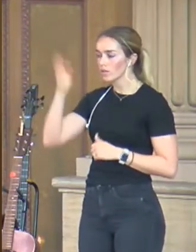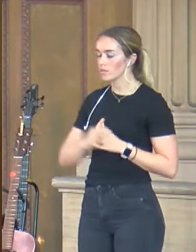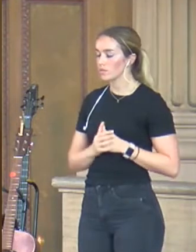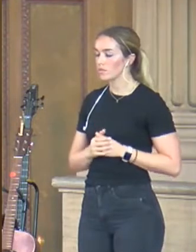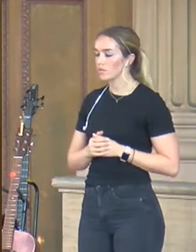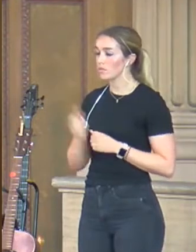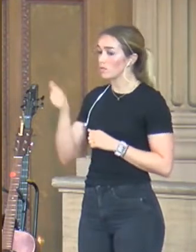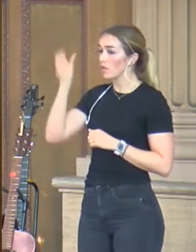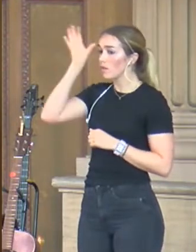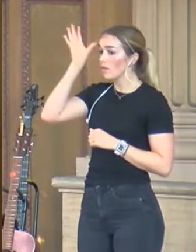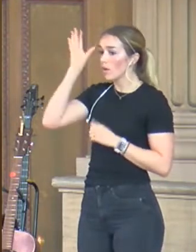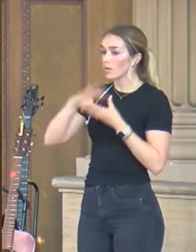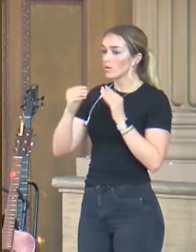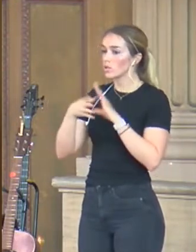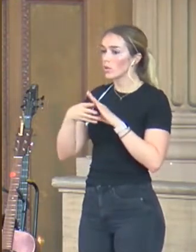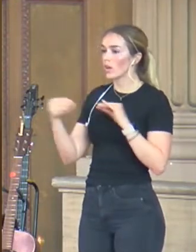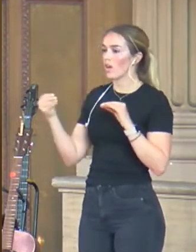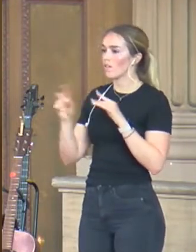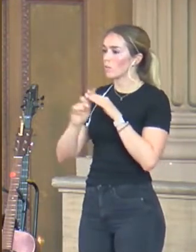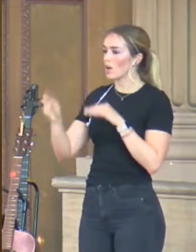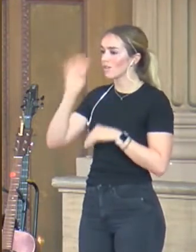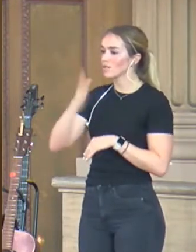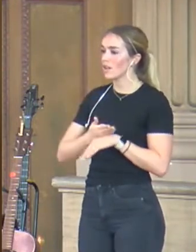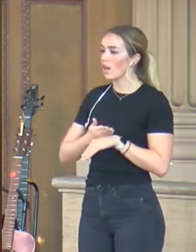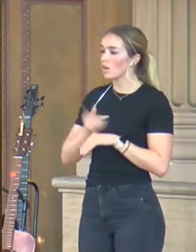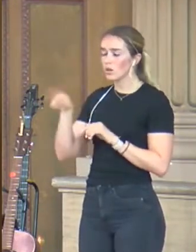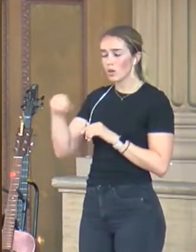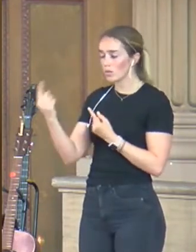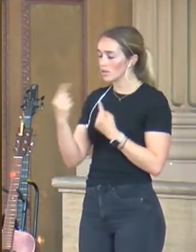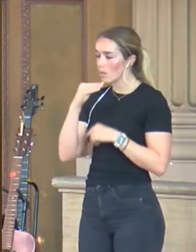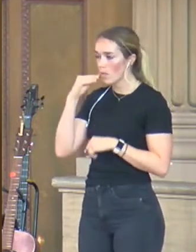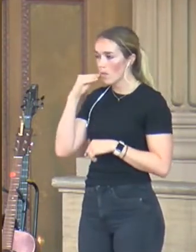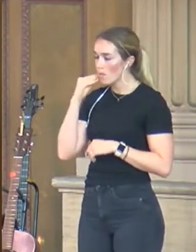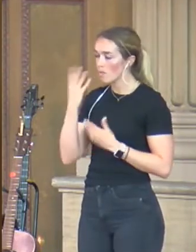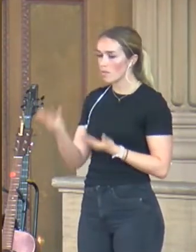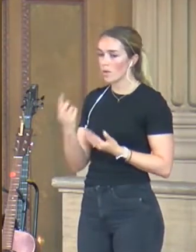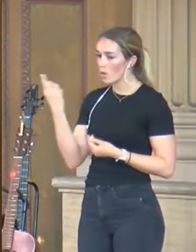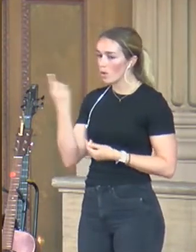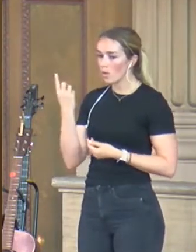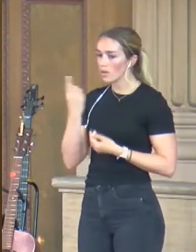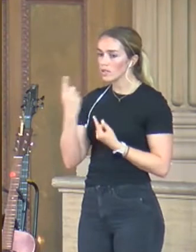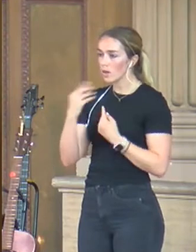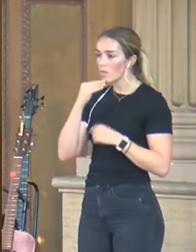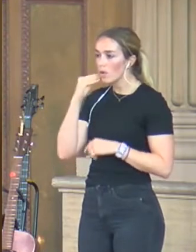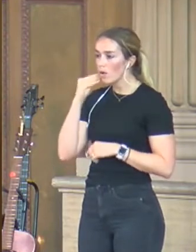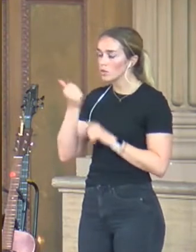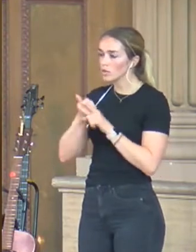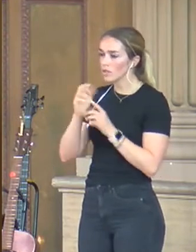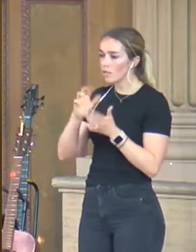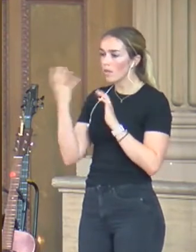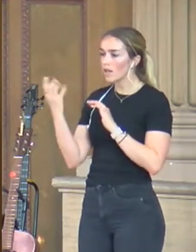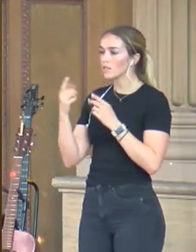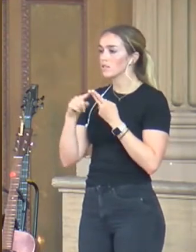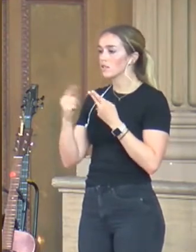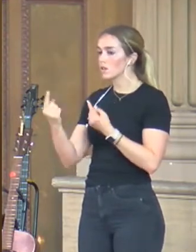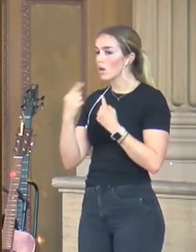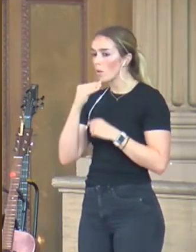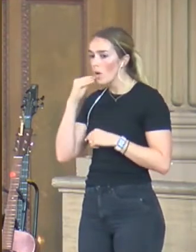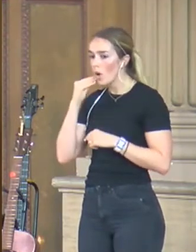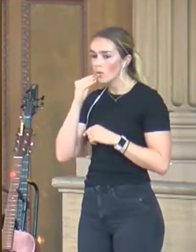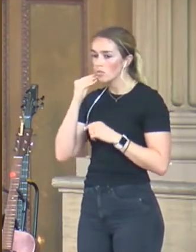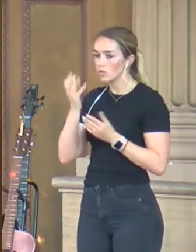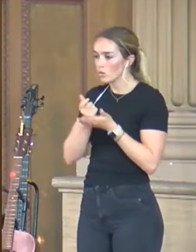He's the father in the story of the prodigal son who says, you can always come home. Come home when you're a mess. Come home when you've spent it on crazy